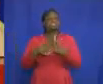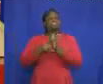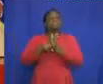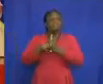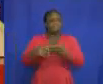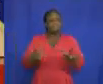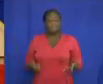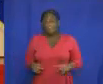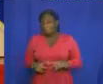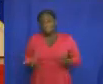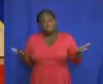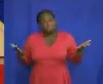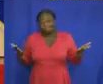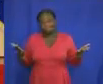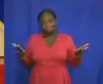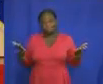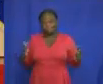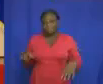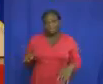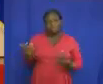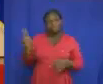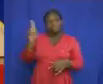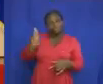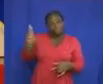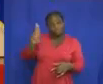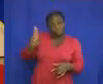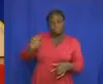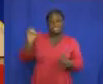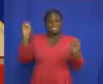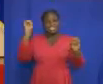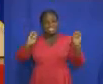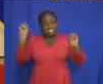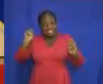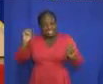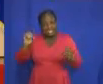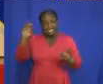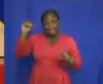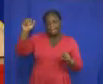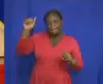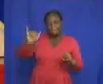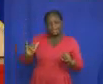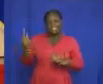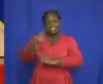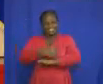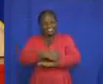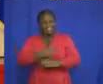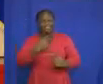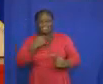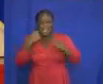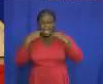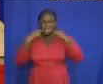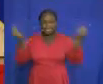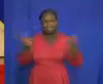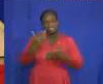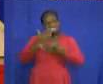I've, however, used the occasion of Easter and May Day to apprise you of some